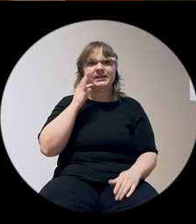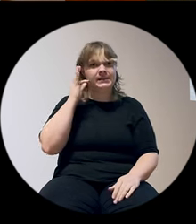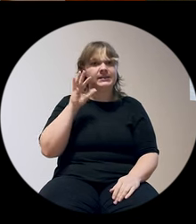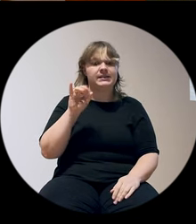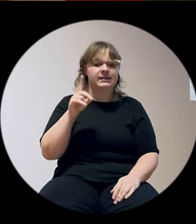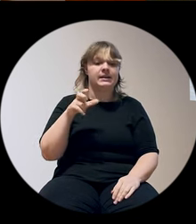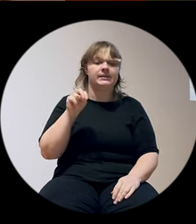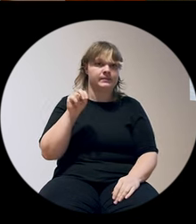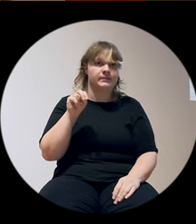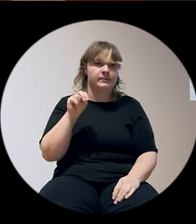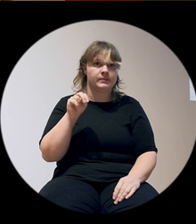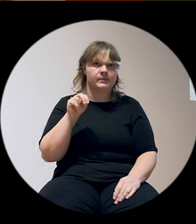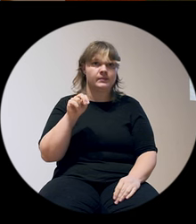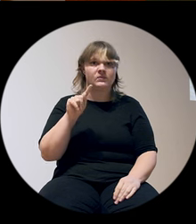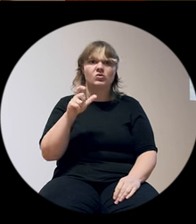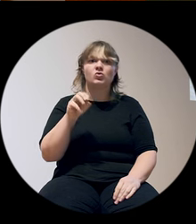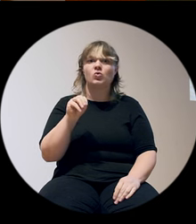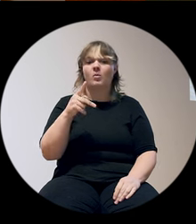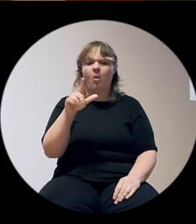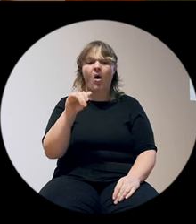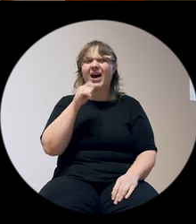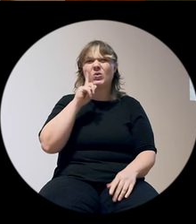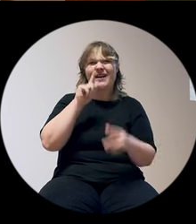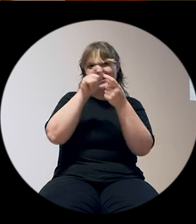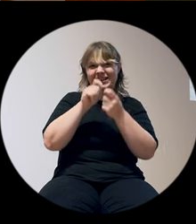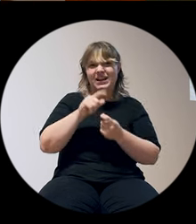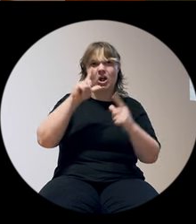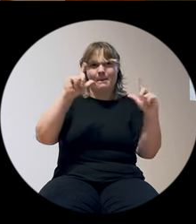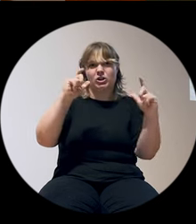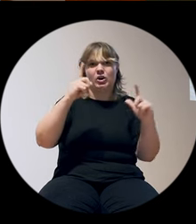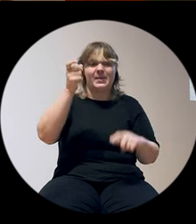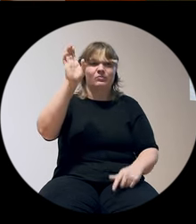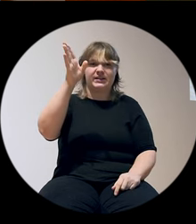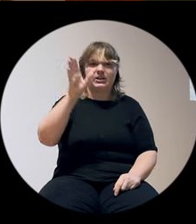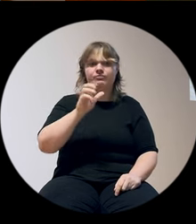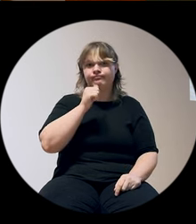totem pole. I don't believe I have a detailed shot in this presentation, but it's